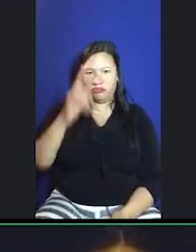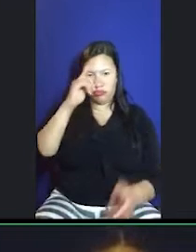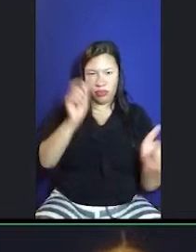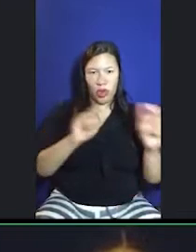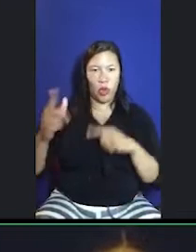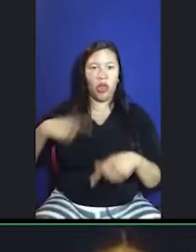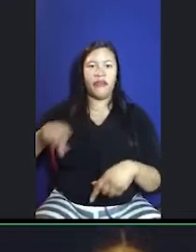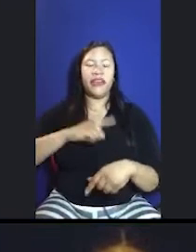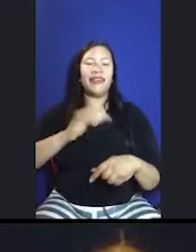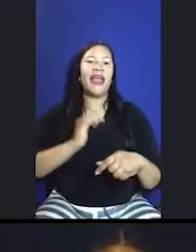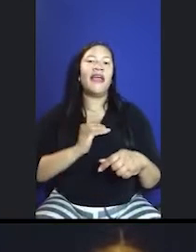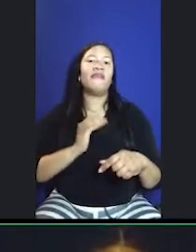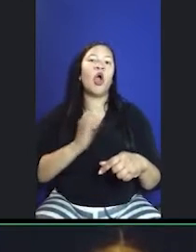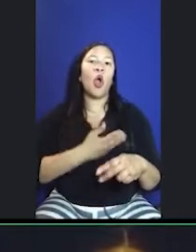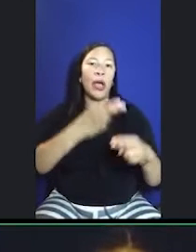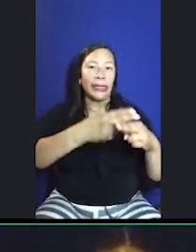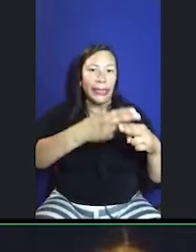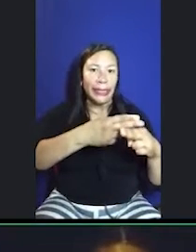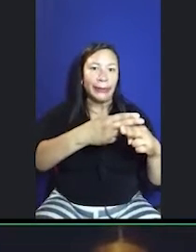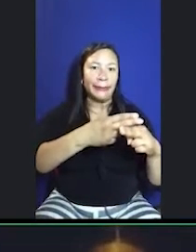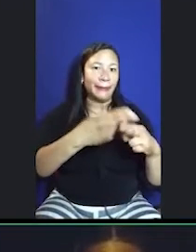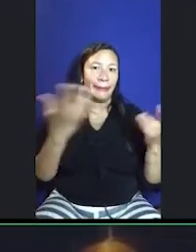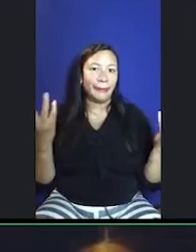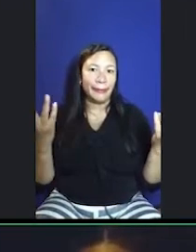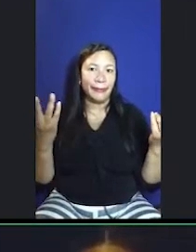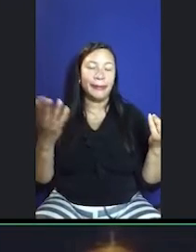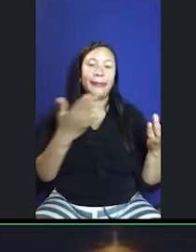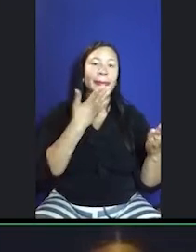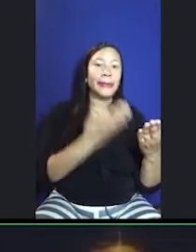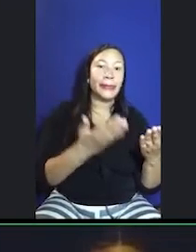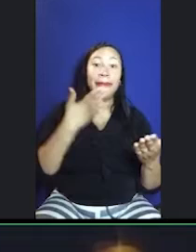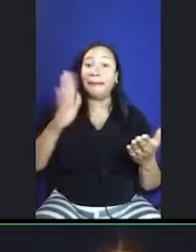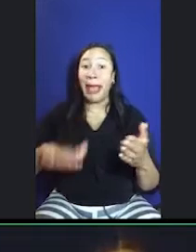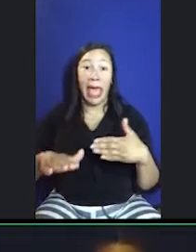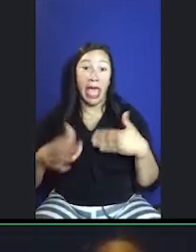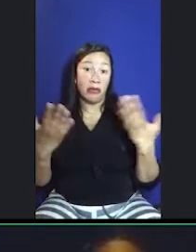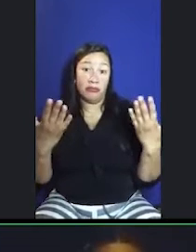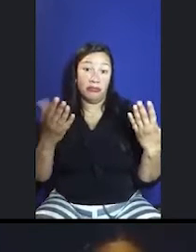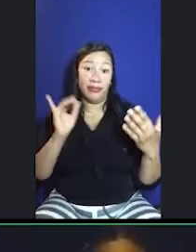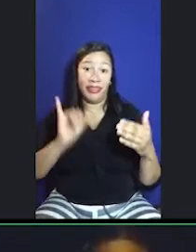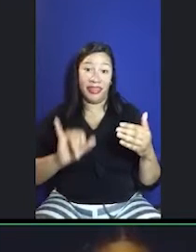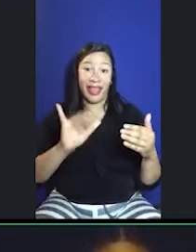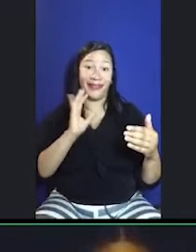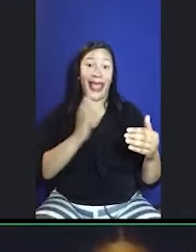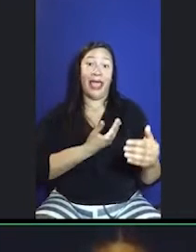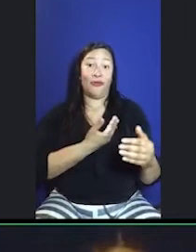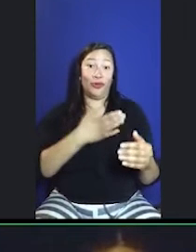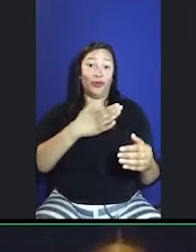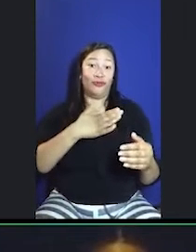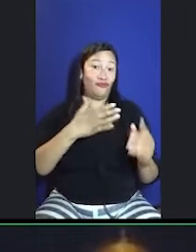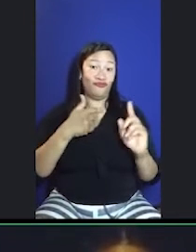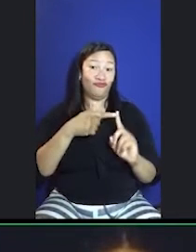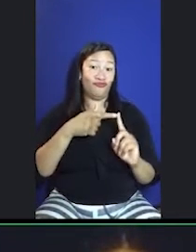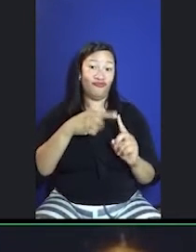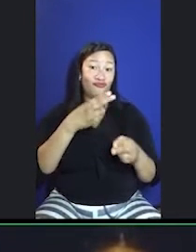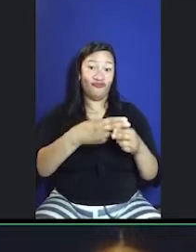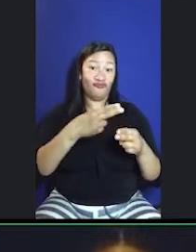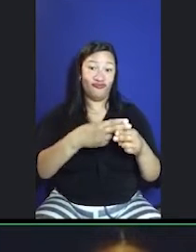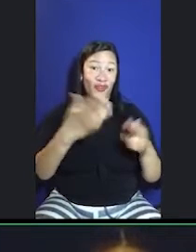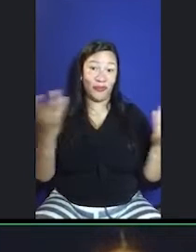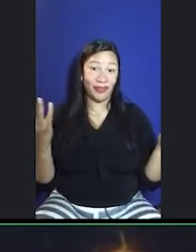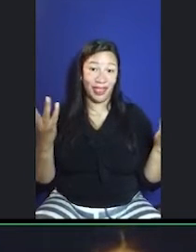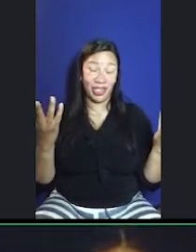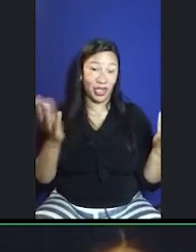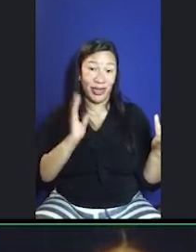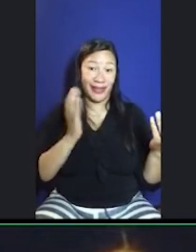and our reputation, right? I mean, whether that's Hmm. good or bad, that's what we have Right. based on what we done, what we built, or where